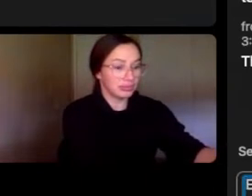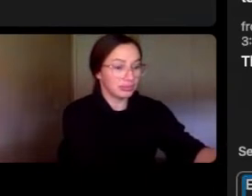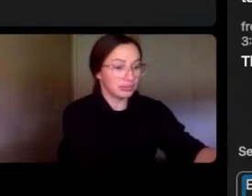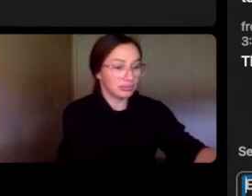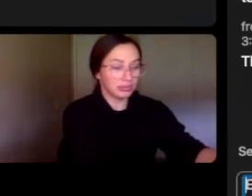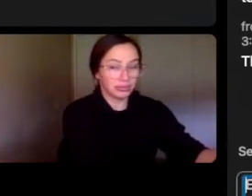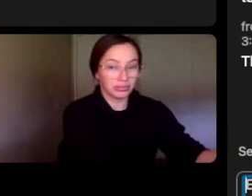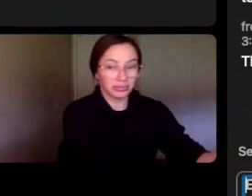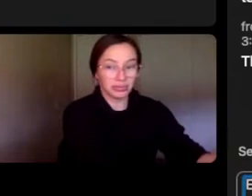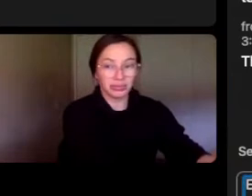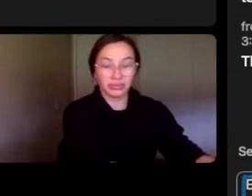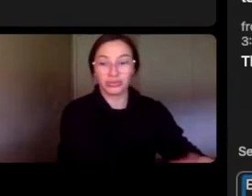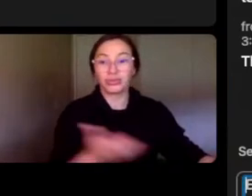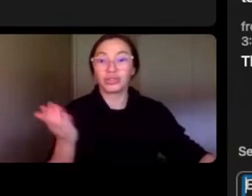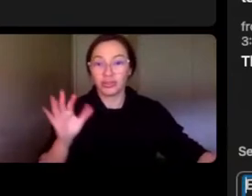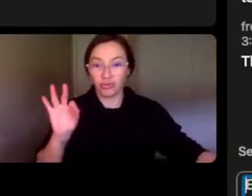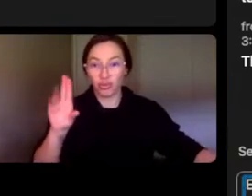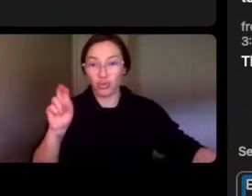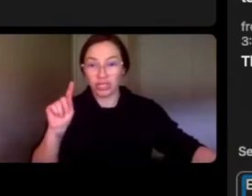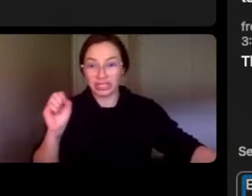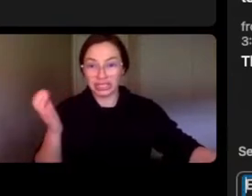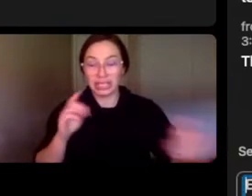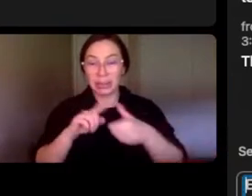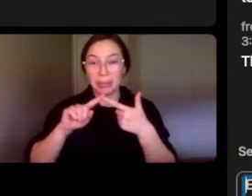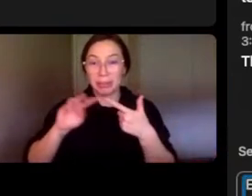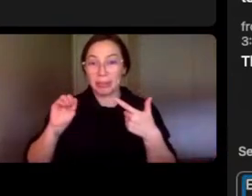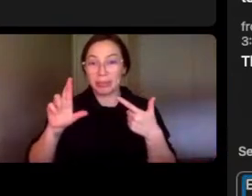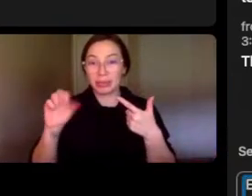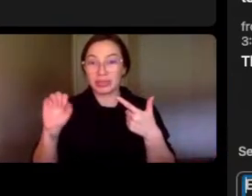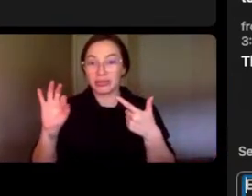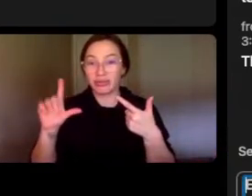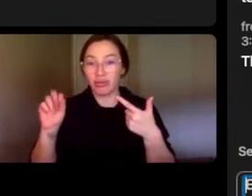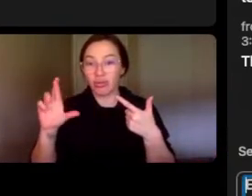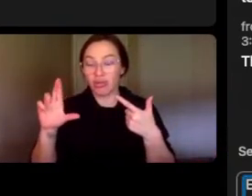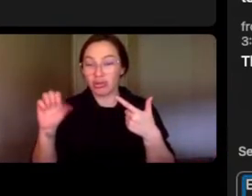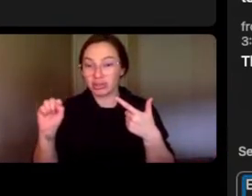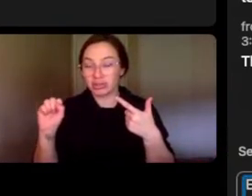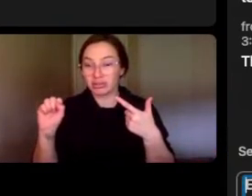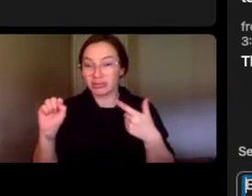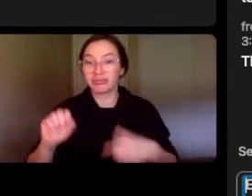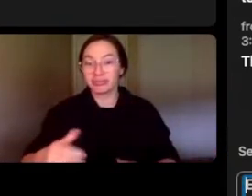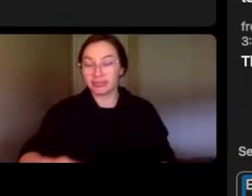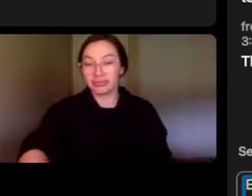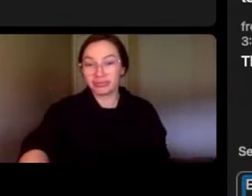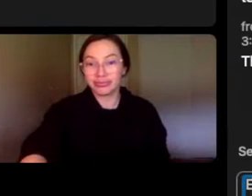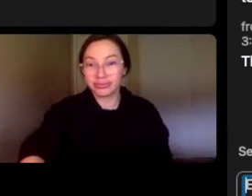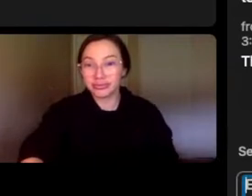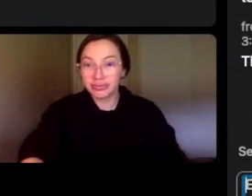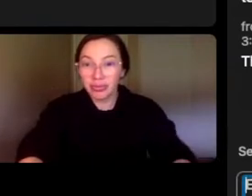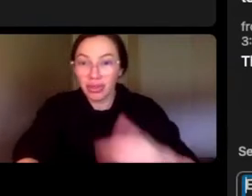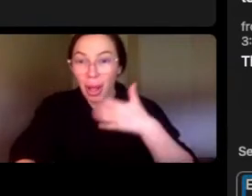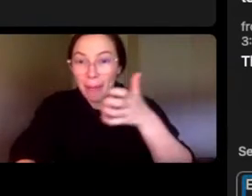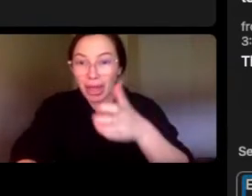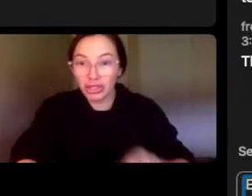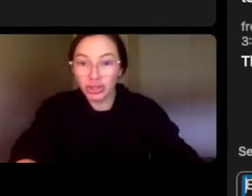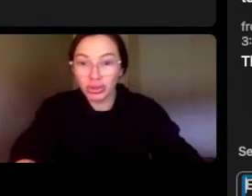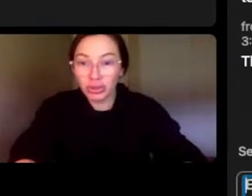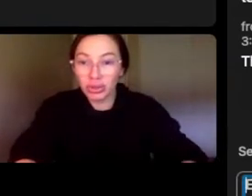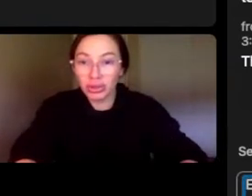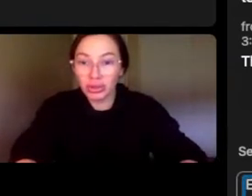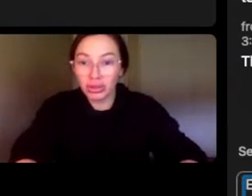Mr. Fuentes? Present. Mrs. Flores? Ms. Thorino Heda? Present.